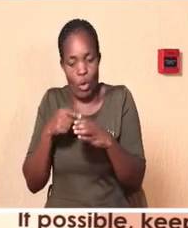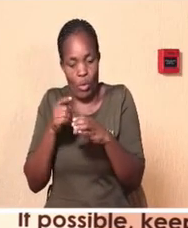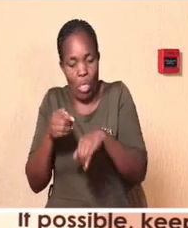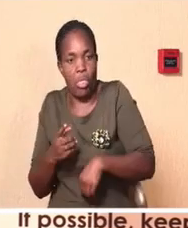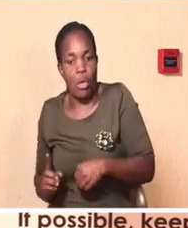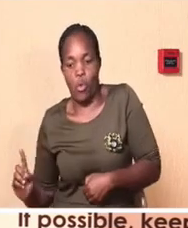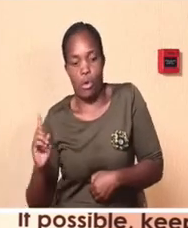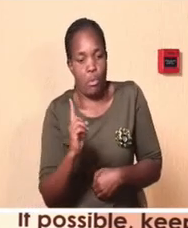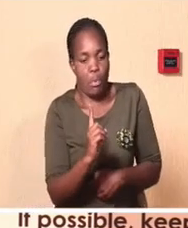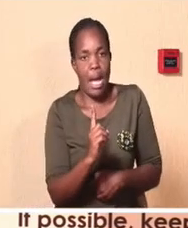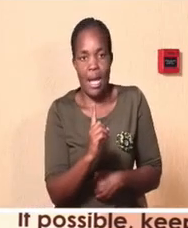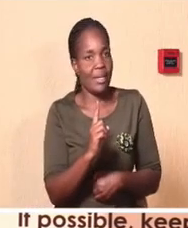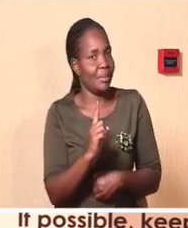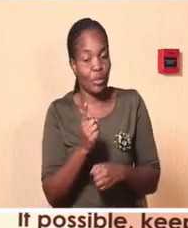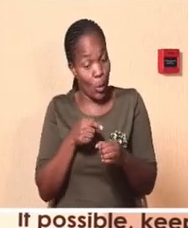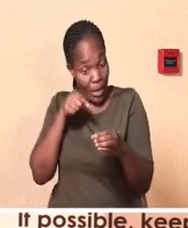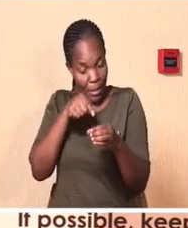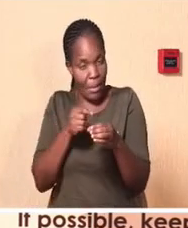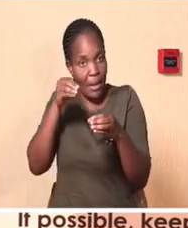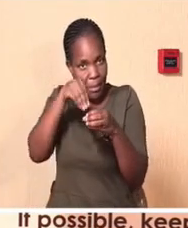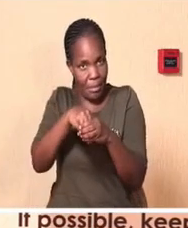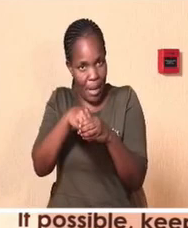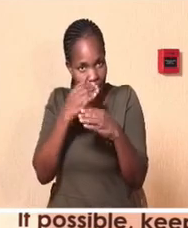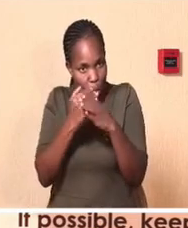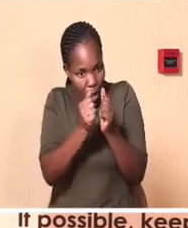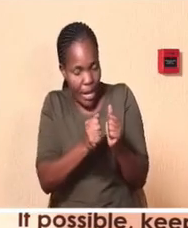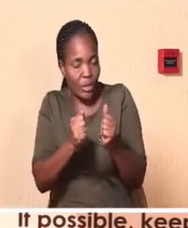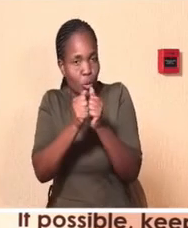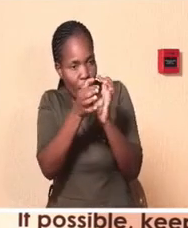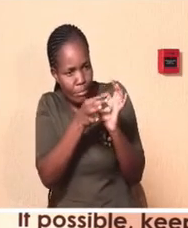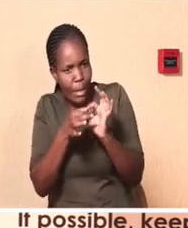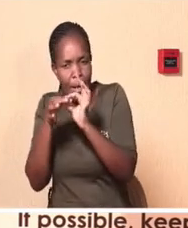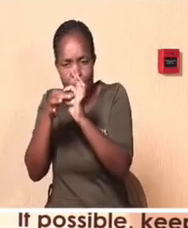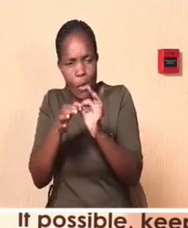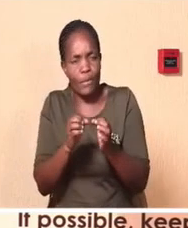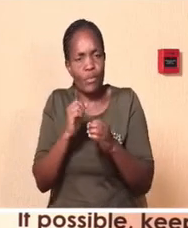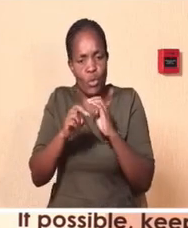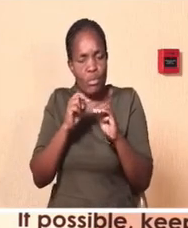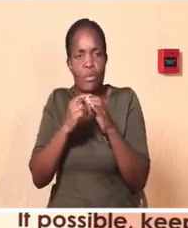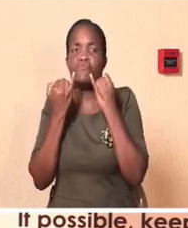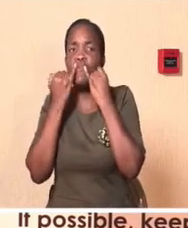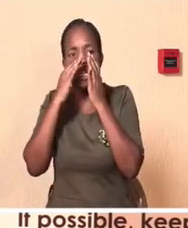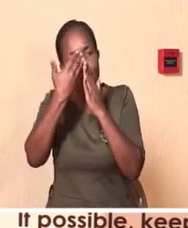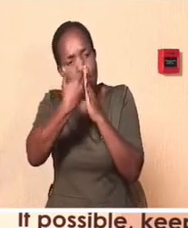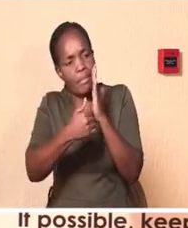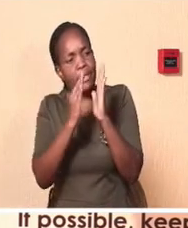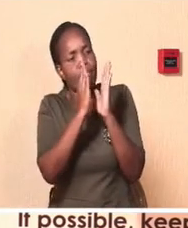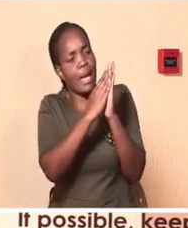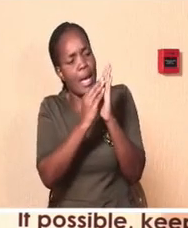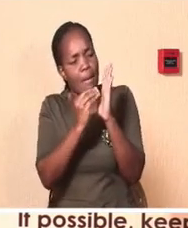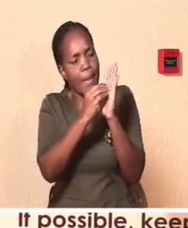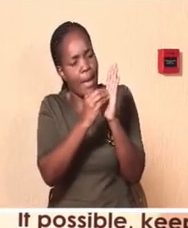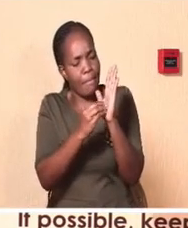them. We in the past will prepare even leaflets, information, etc., and say, here you